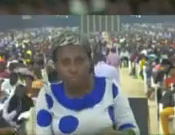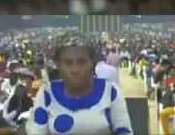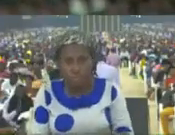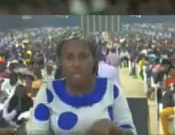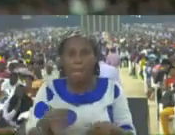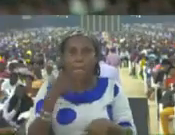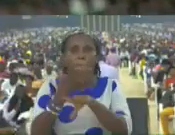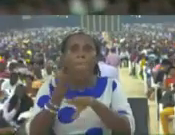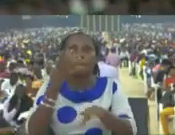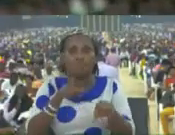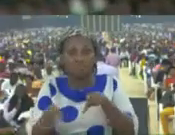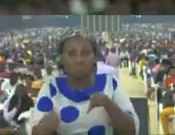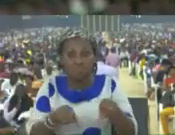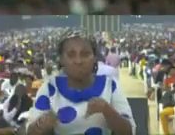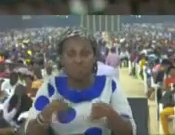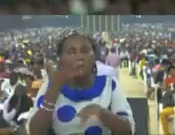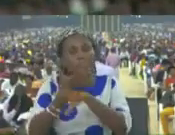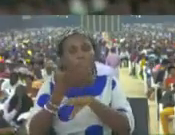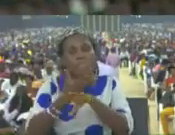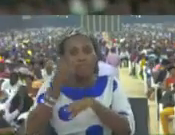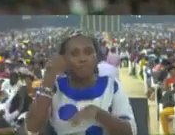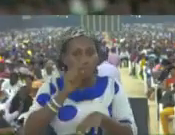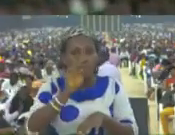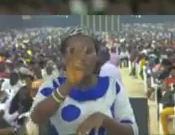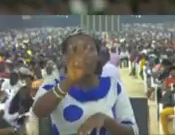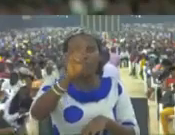begging for 40 years